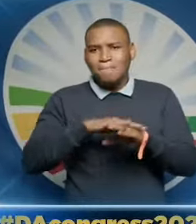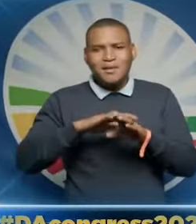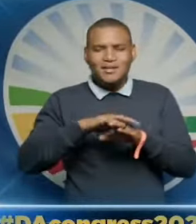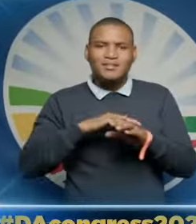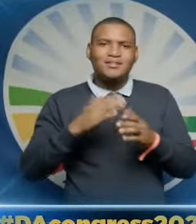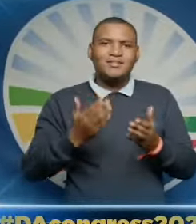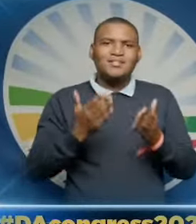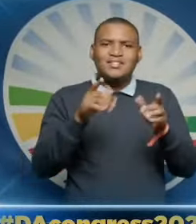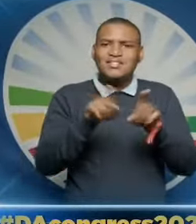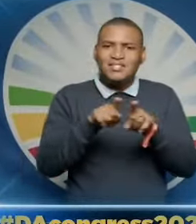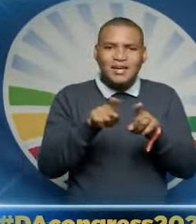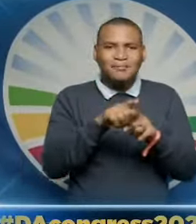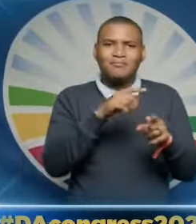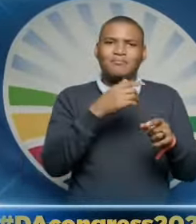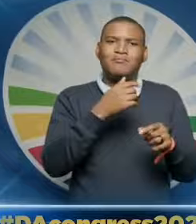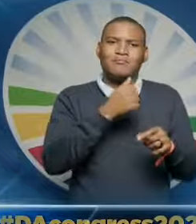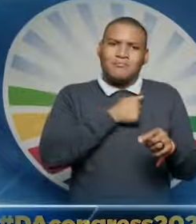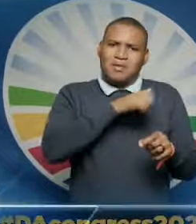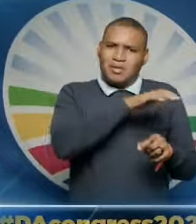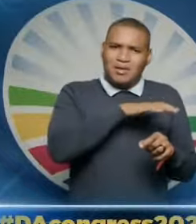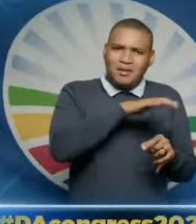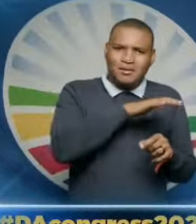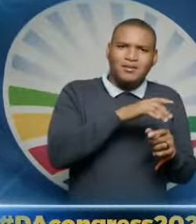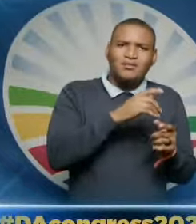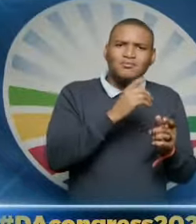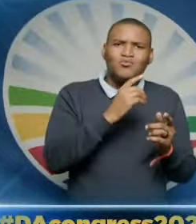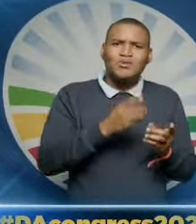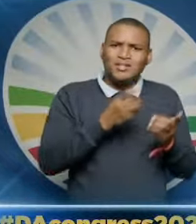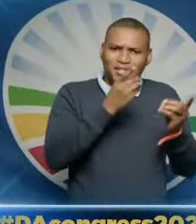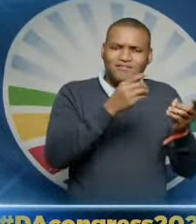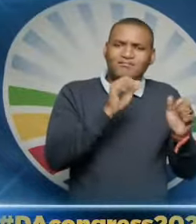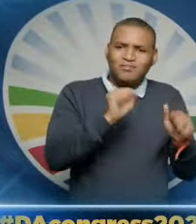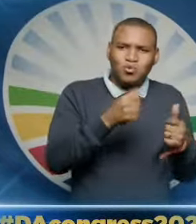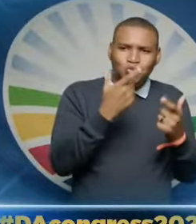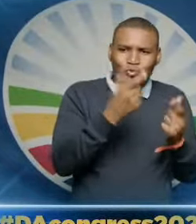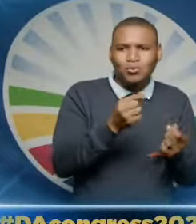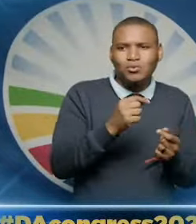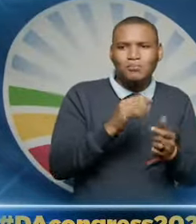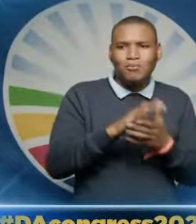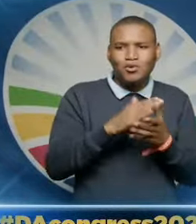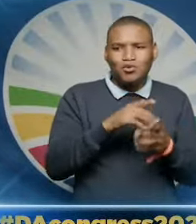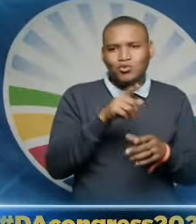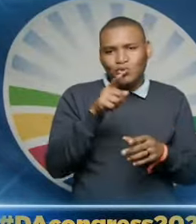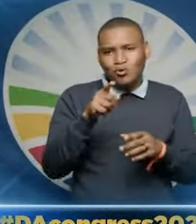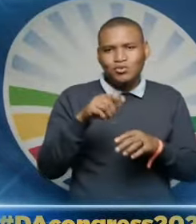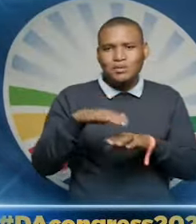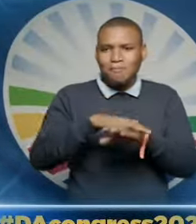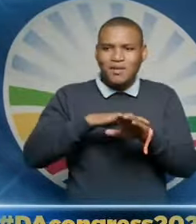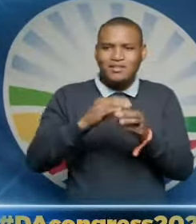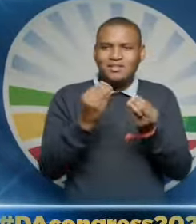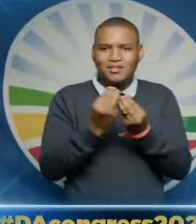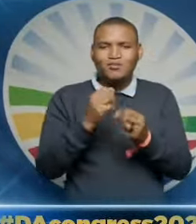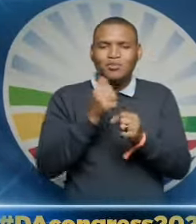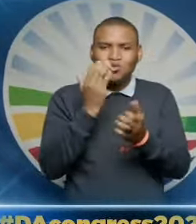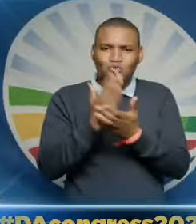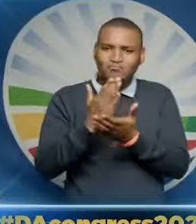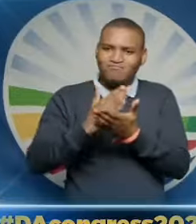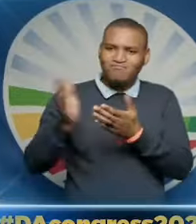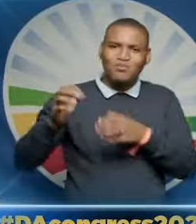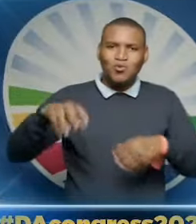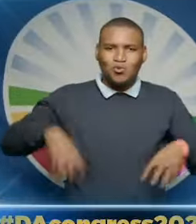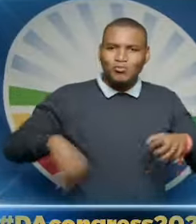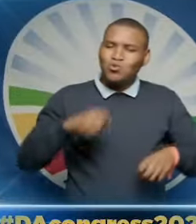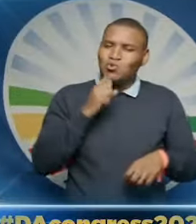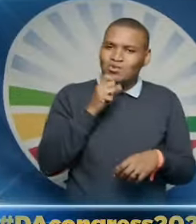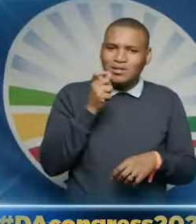metros like Nelson Mandela Bay, are actually delivered. Because those basic things, such as ensuring that we get rid of corruption and we use the